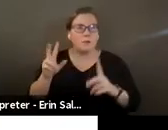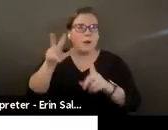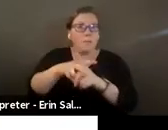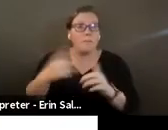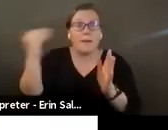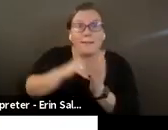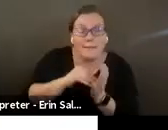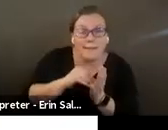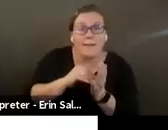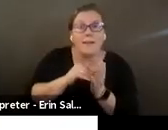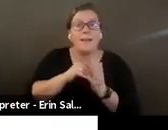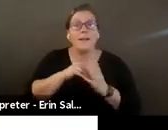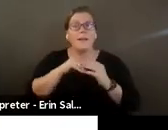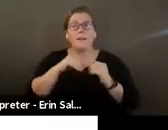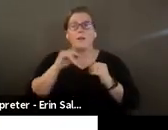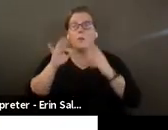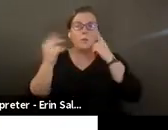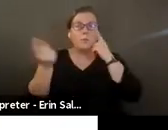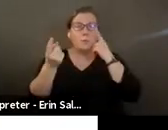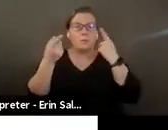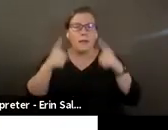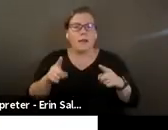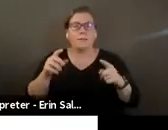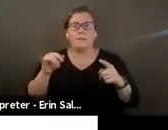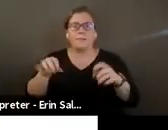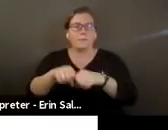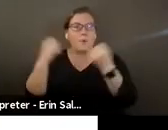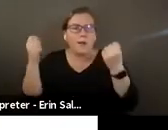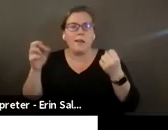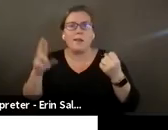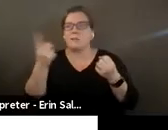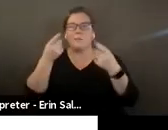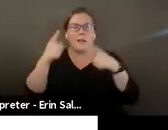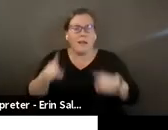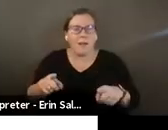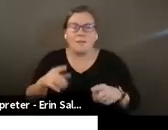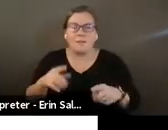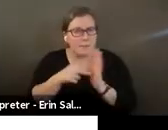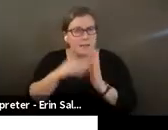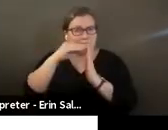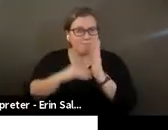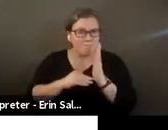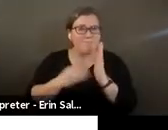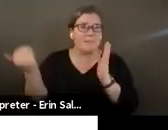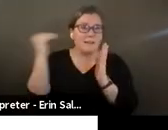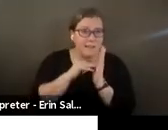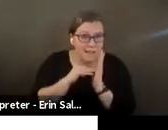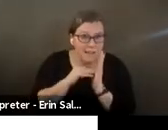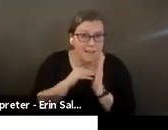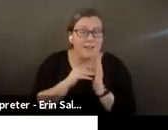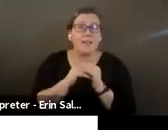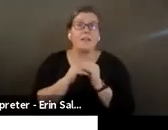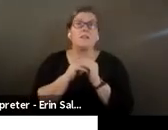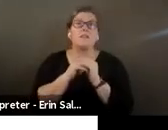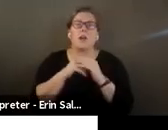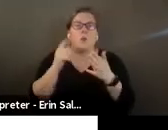reapply? What if something happens to their equipment? Do they have to fill out that application again? What